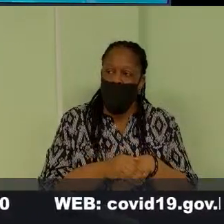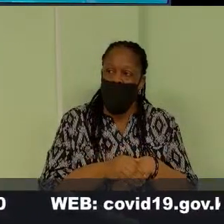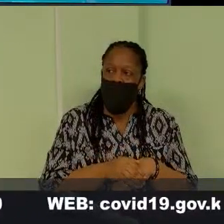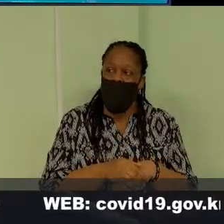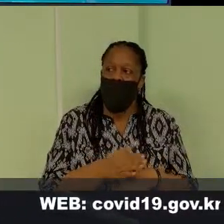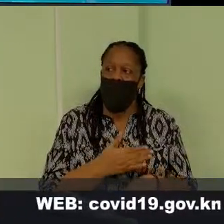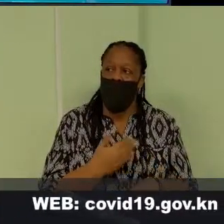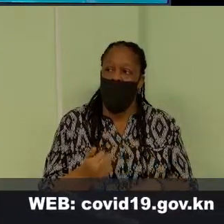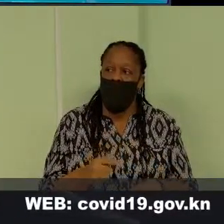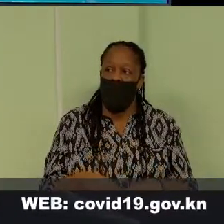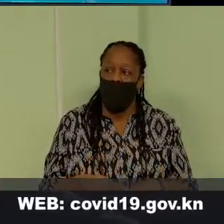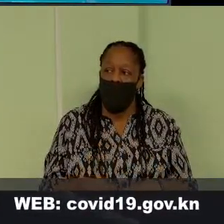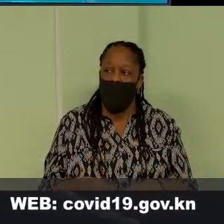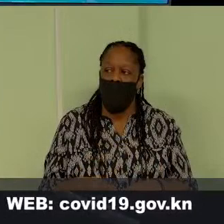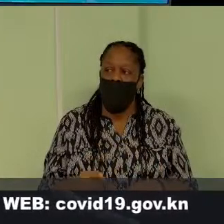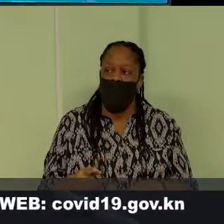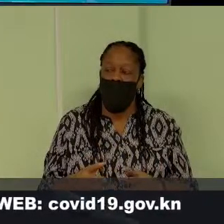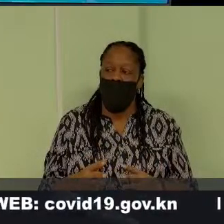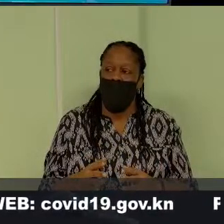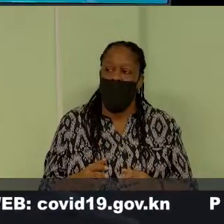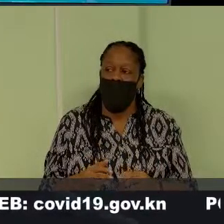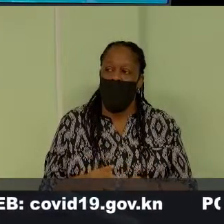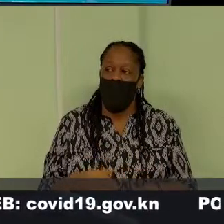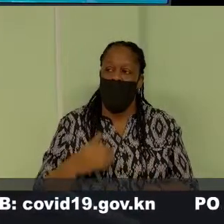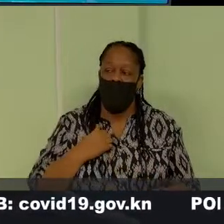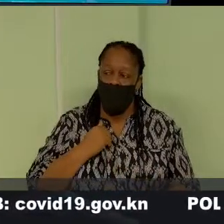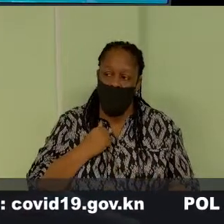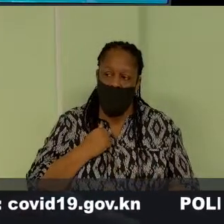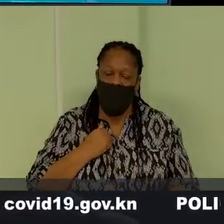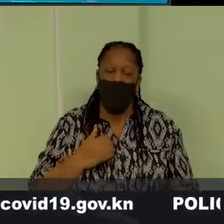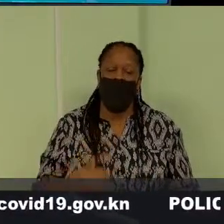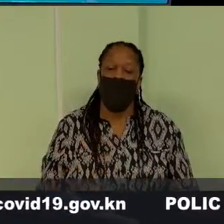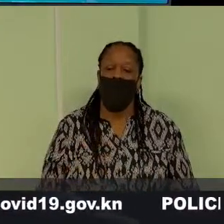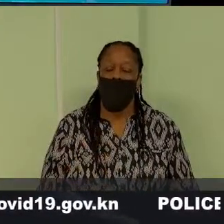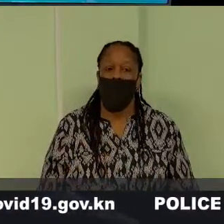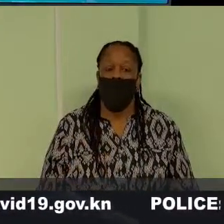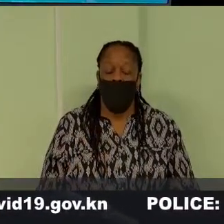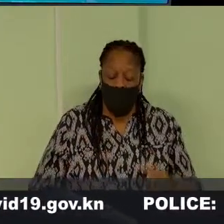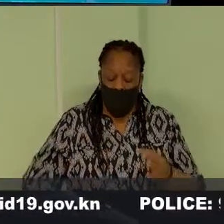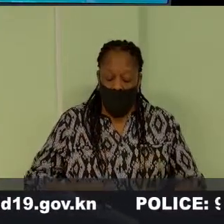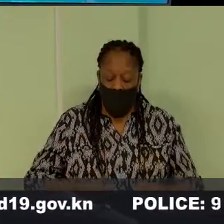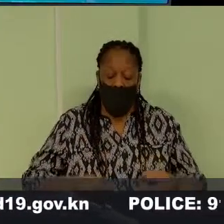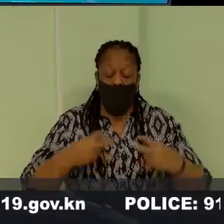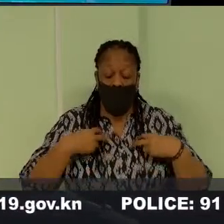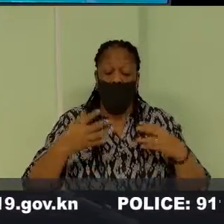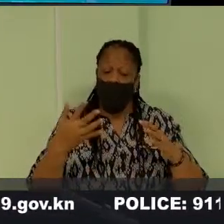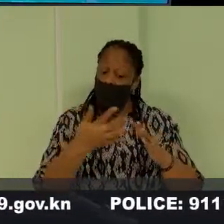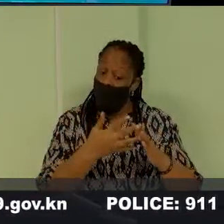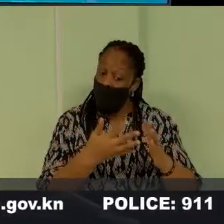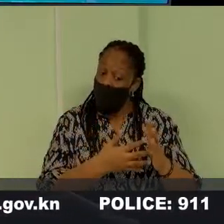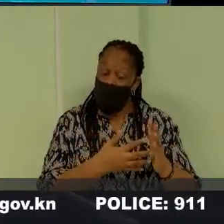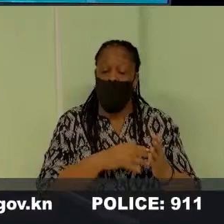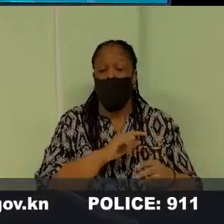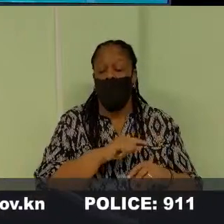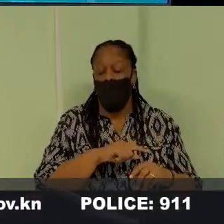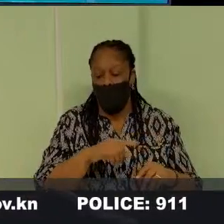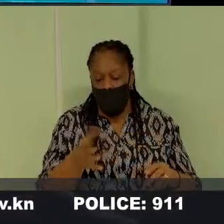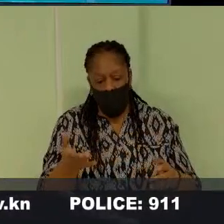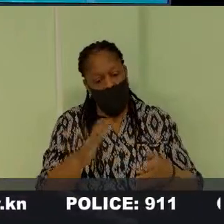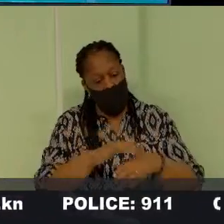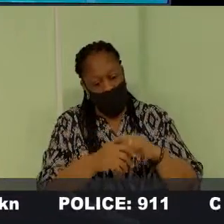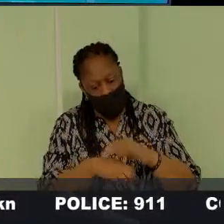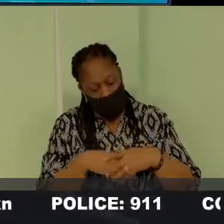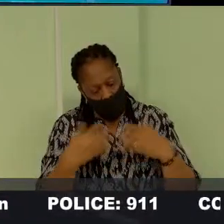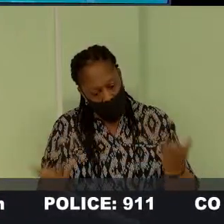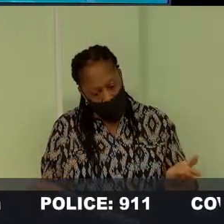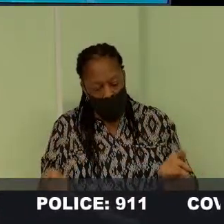these flights resuming, and from Canada. And once we have the protocols in place to identify,